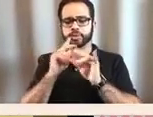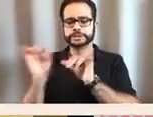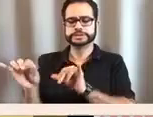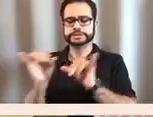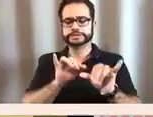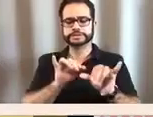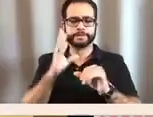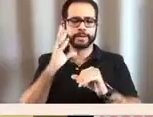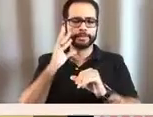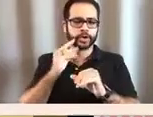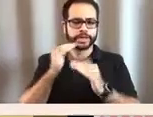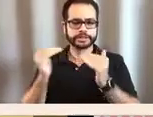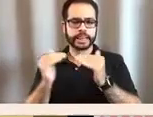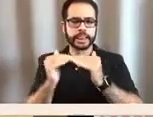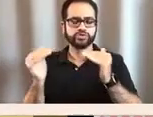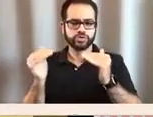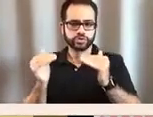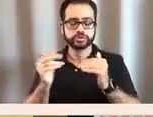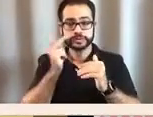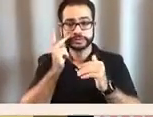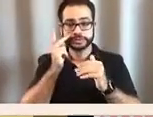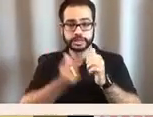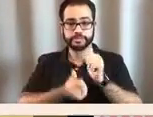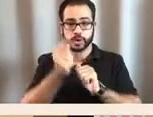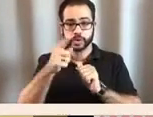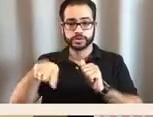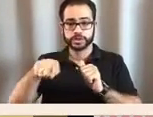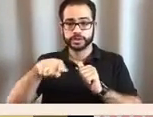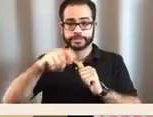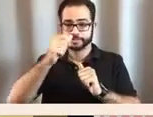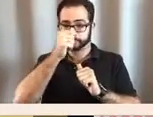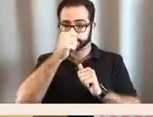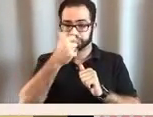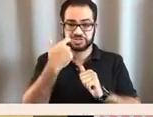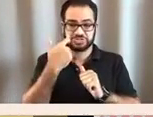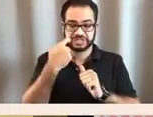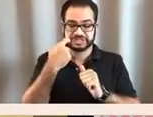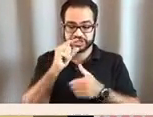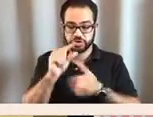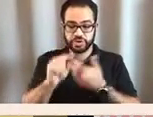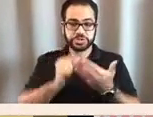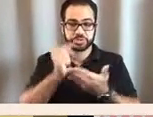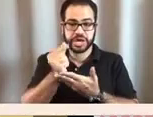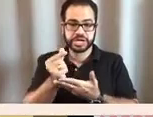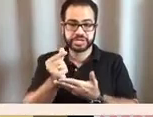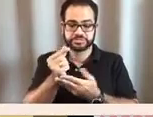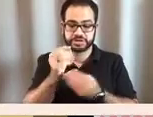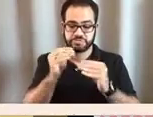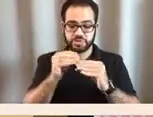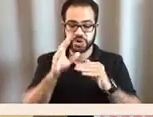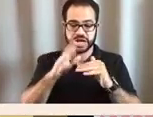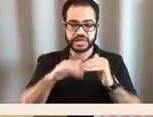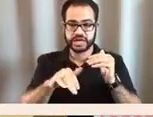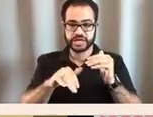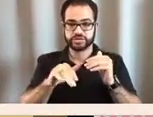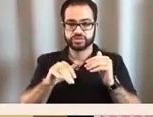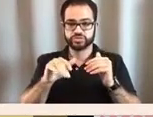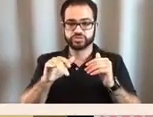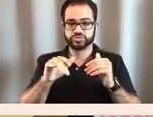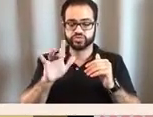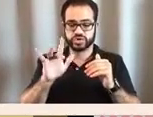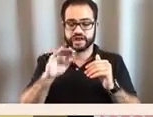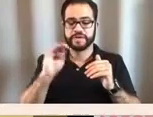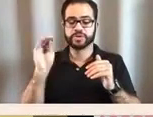you. You see the majority of them had not been out of school more than a year. More than 25% of